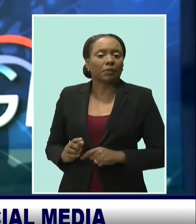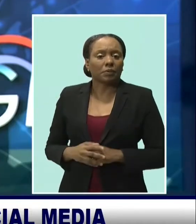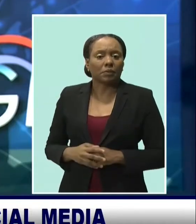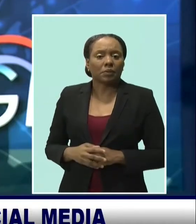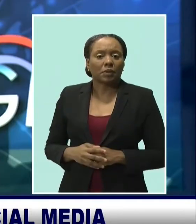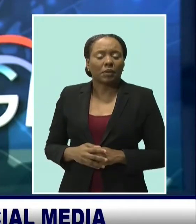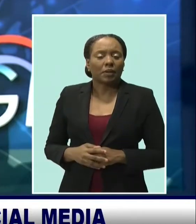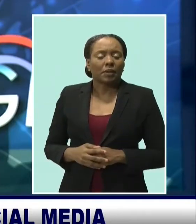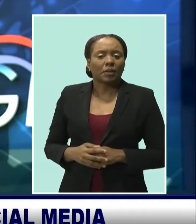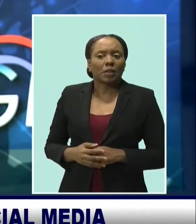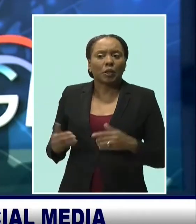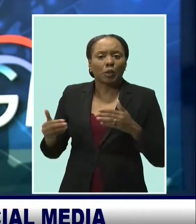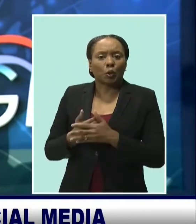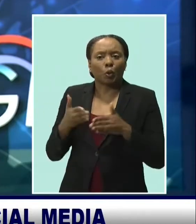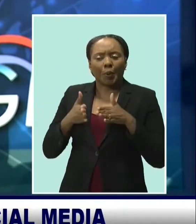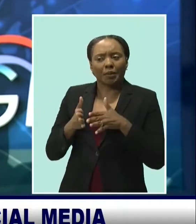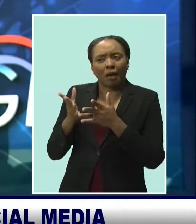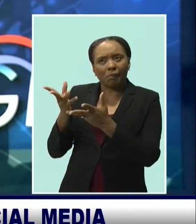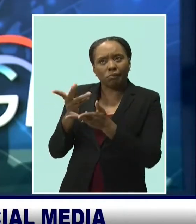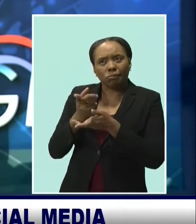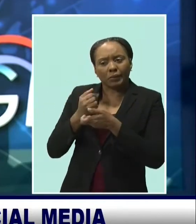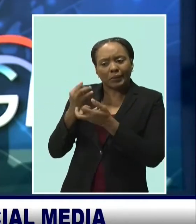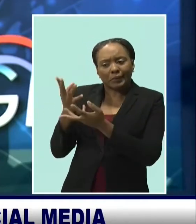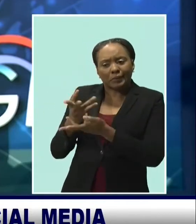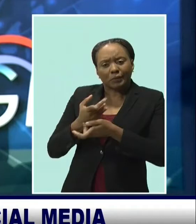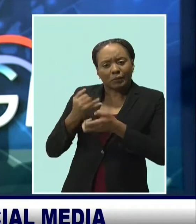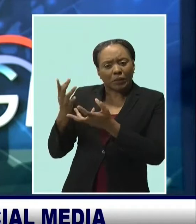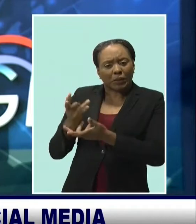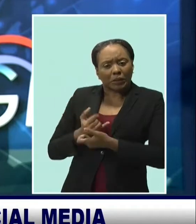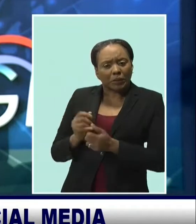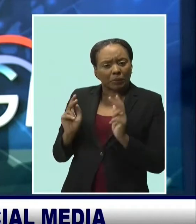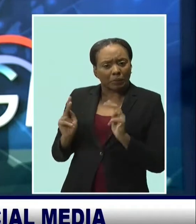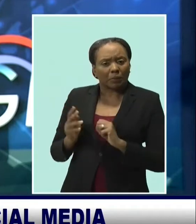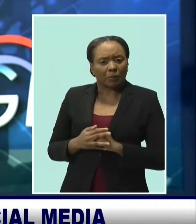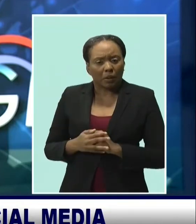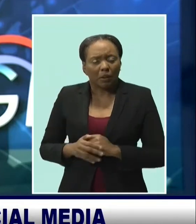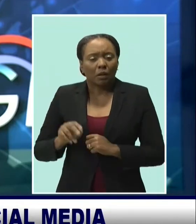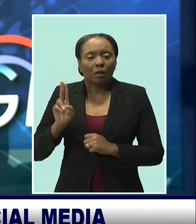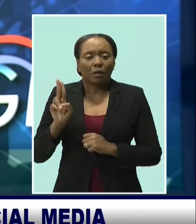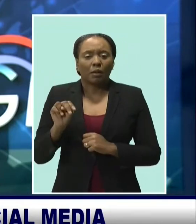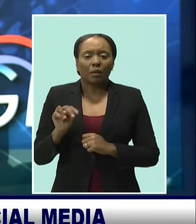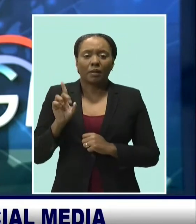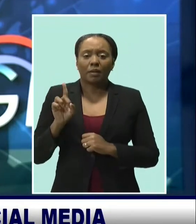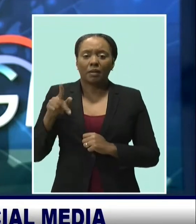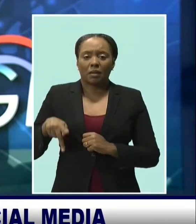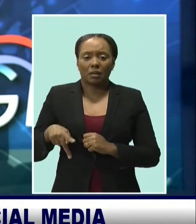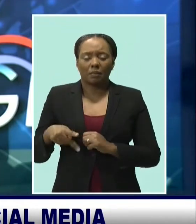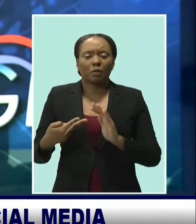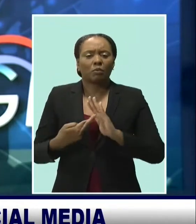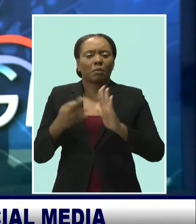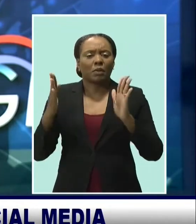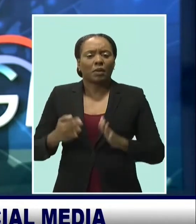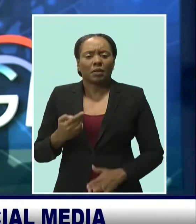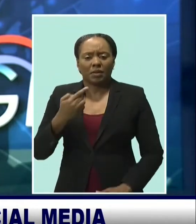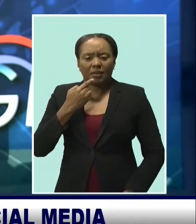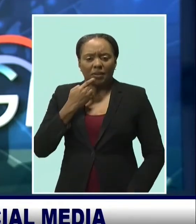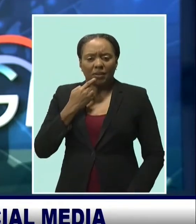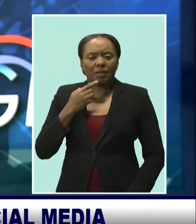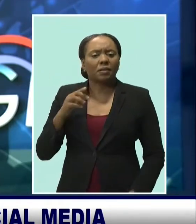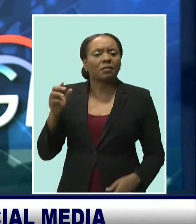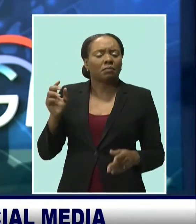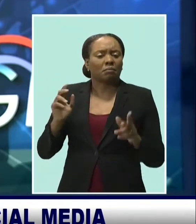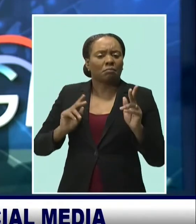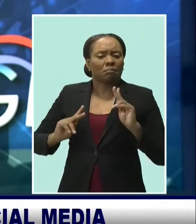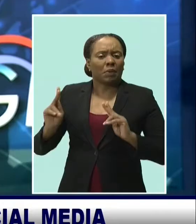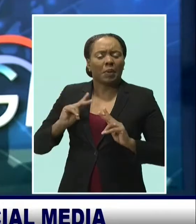their victims. This is according to UNDP Resident Representative Valerie Cliff, who says human traffickers are